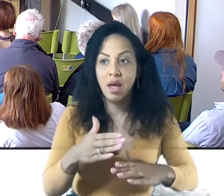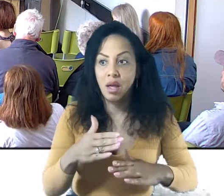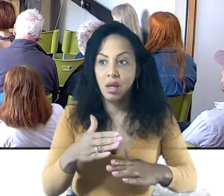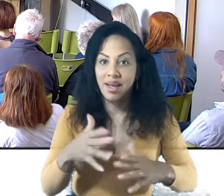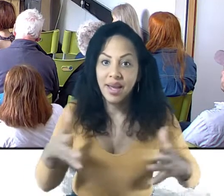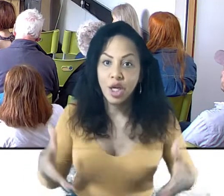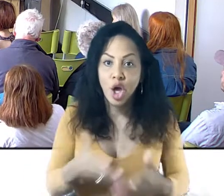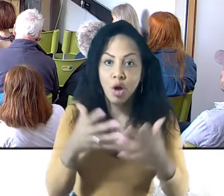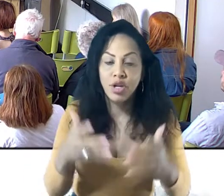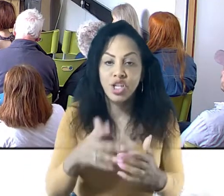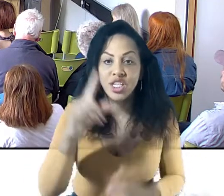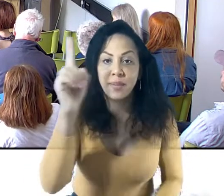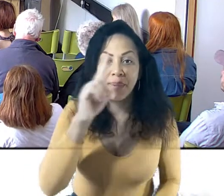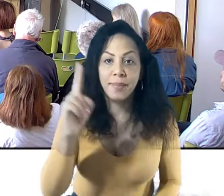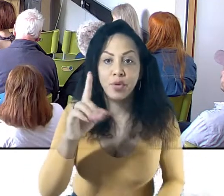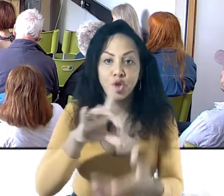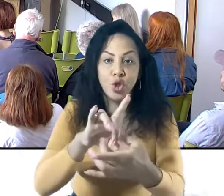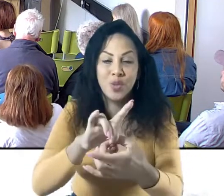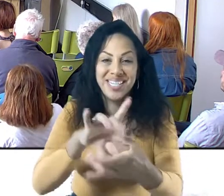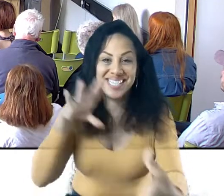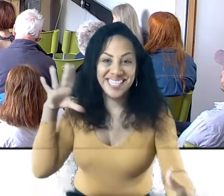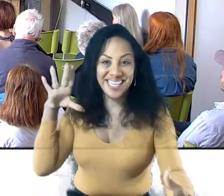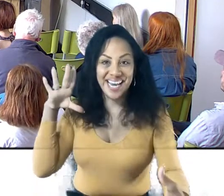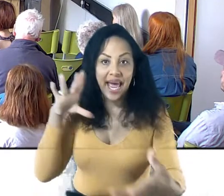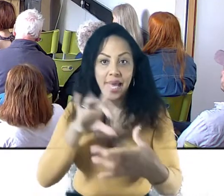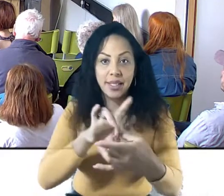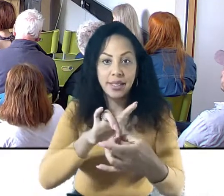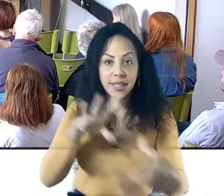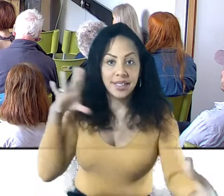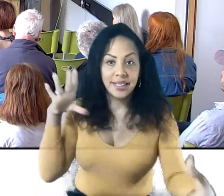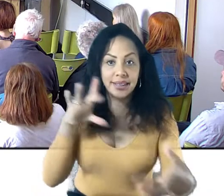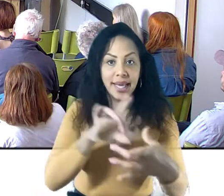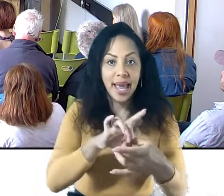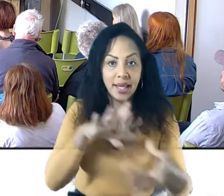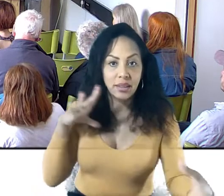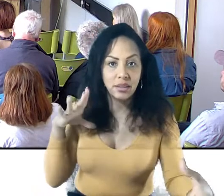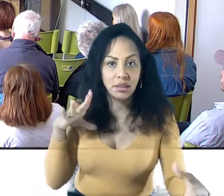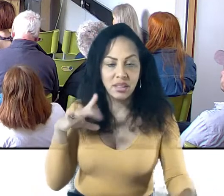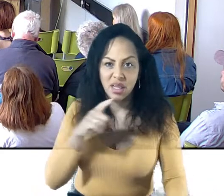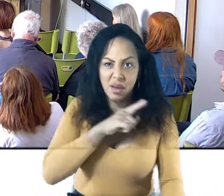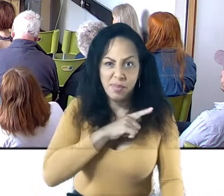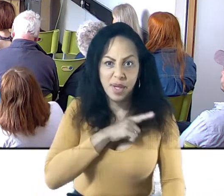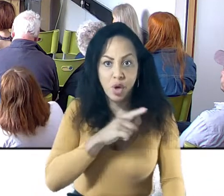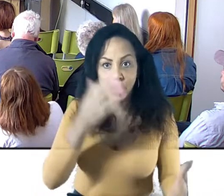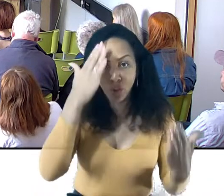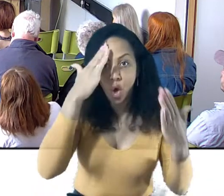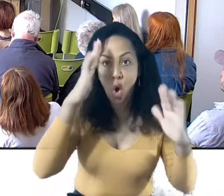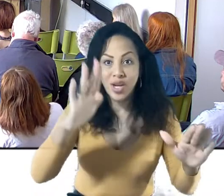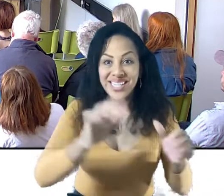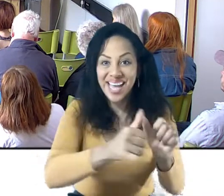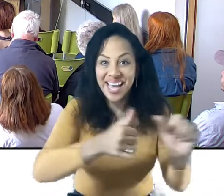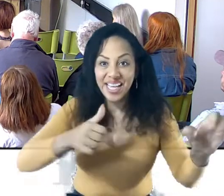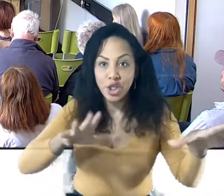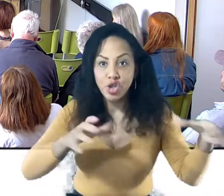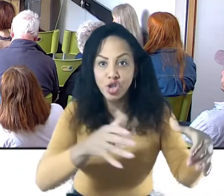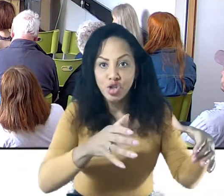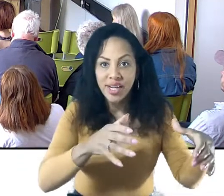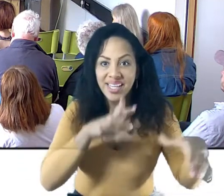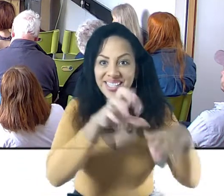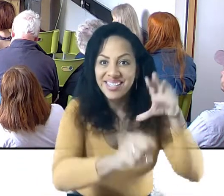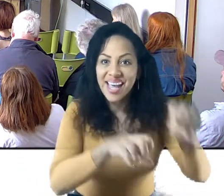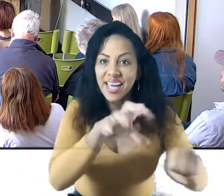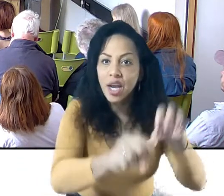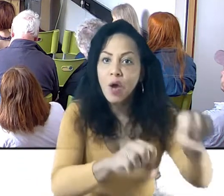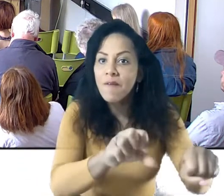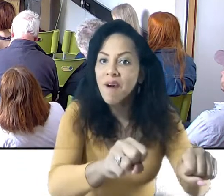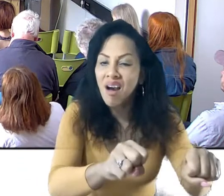move along. There's an industry here that needs to take over. So I do quite a lot of work with looking